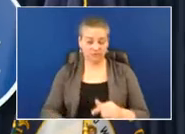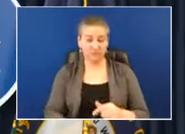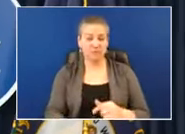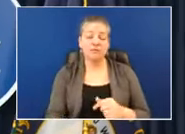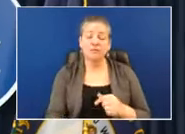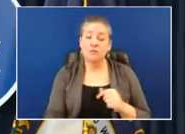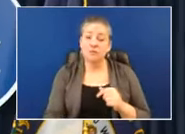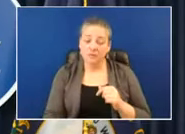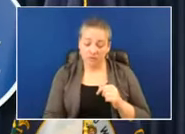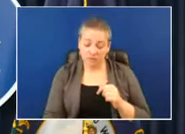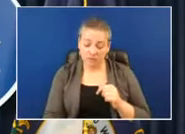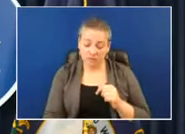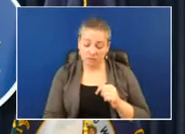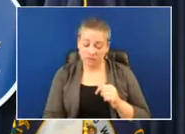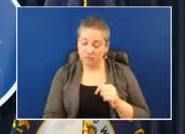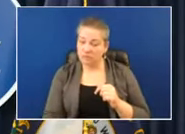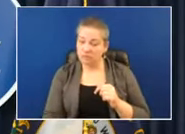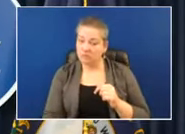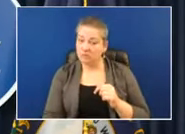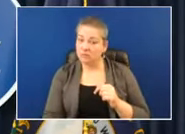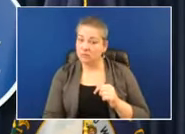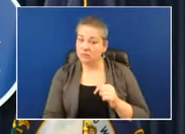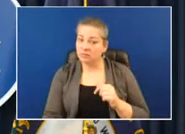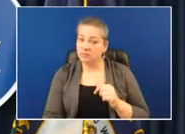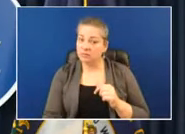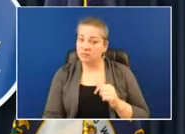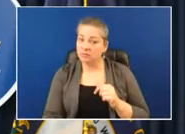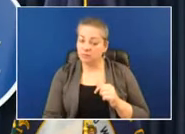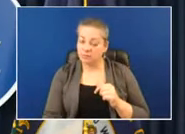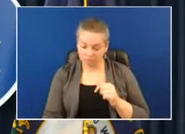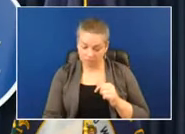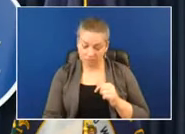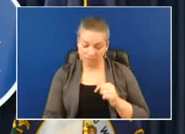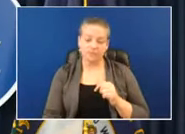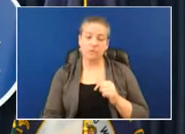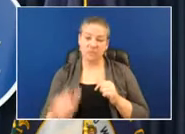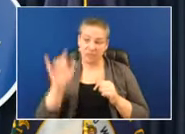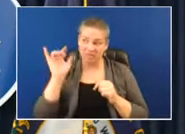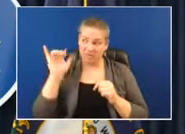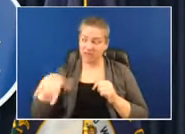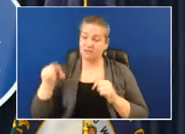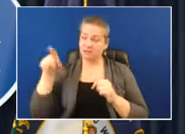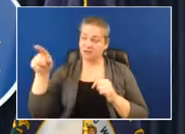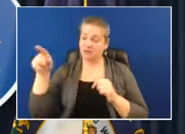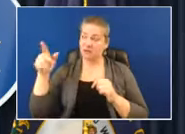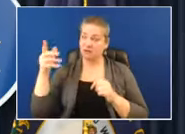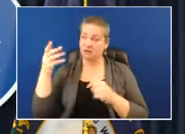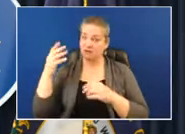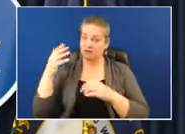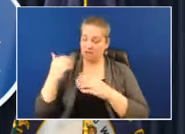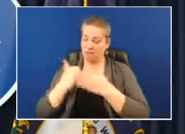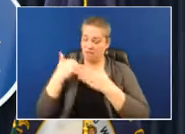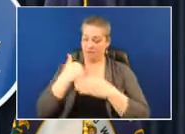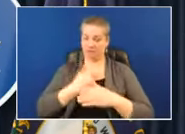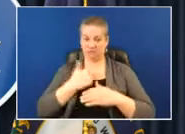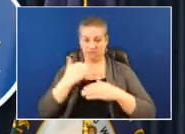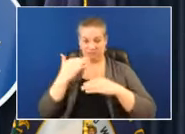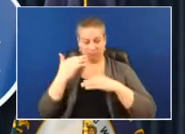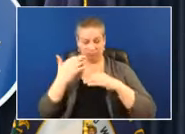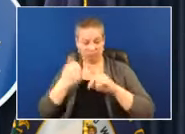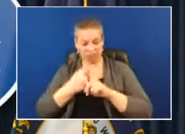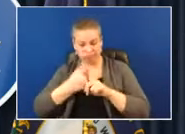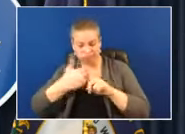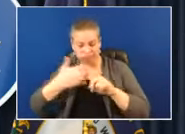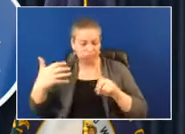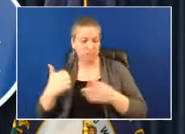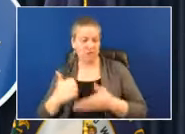certainly the hangar helps us build economy of scale, builds our staff base, allows us to invest in additional capabilities to